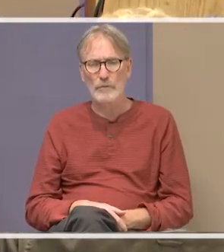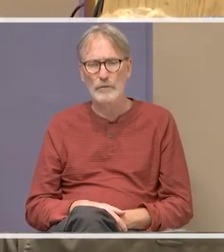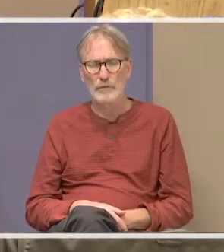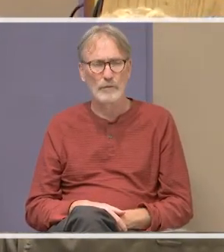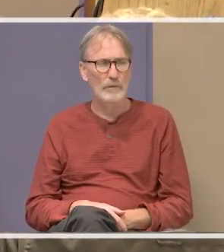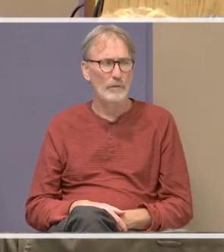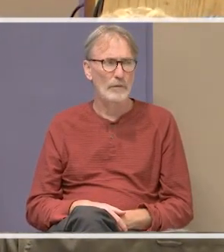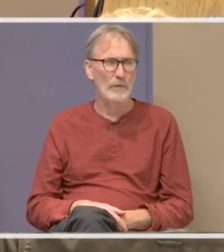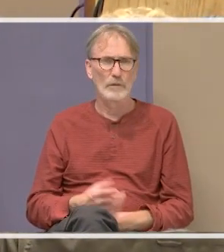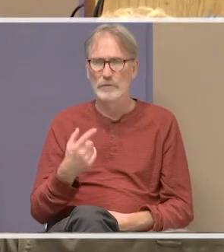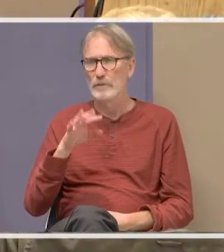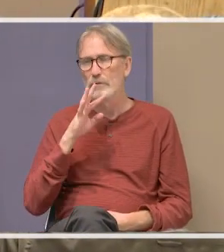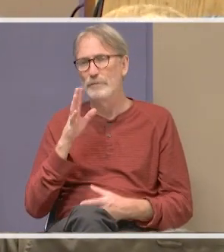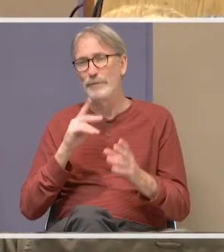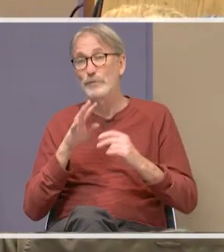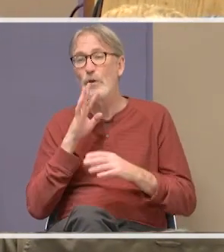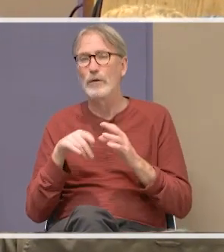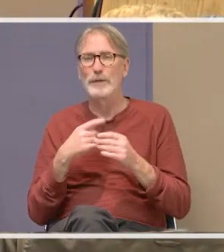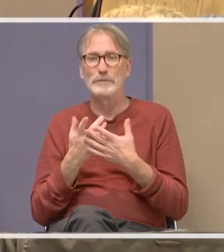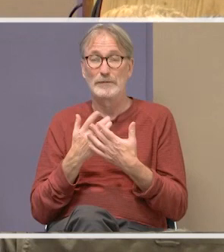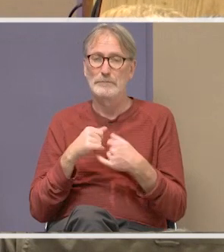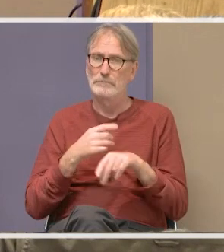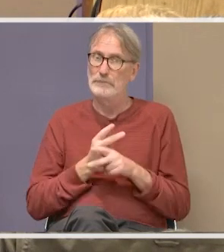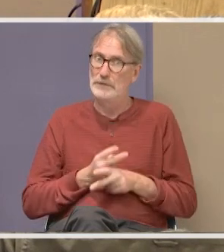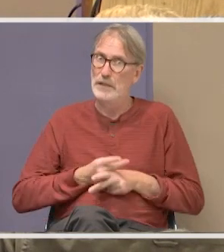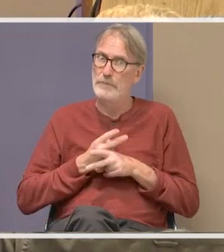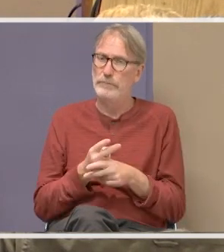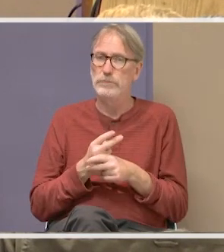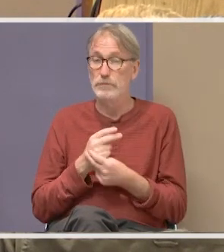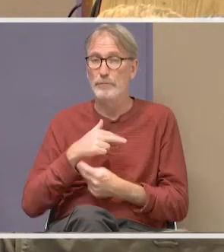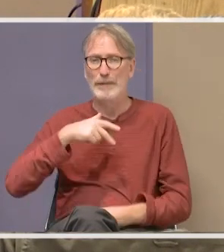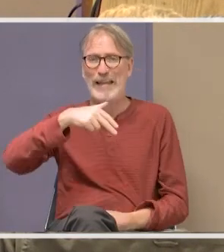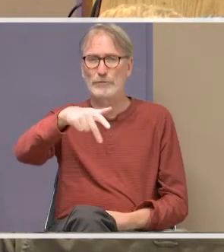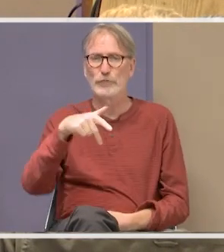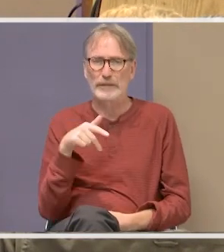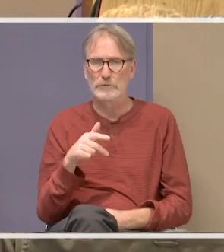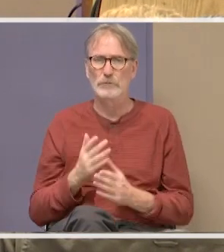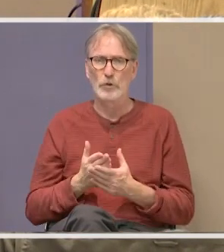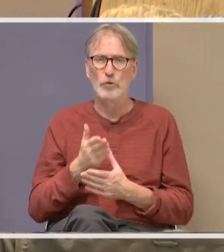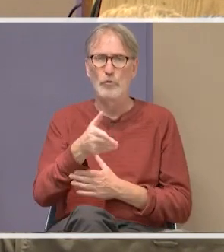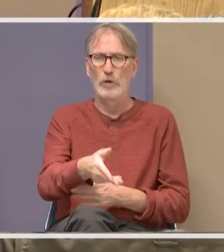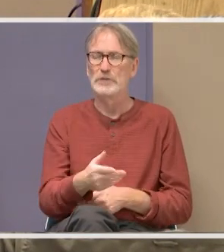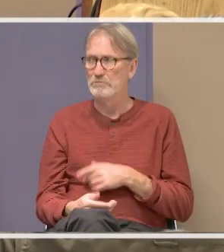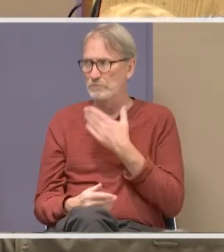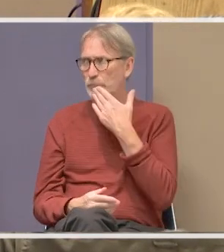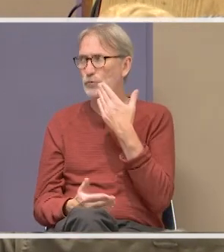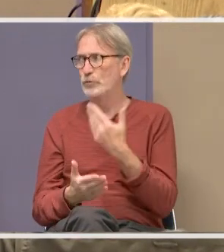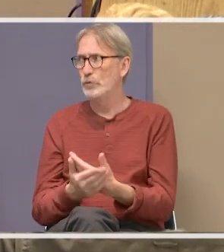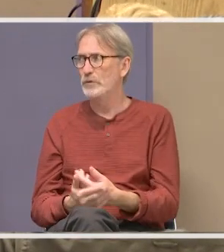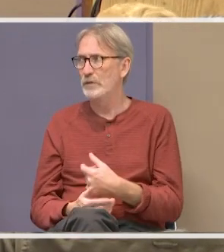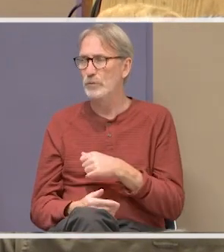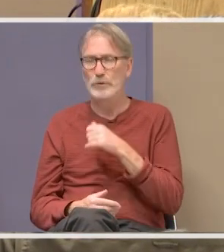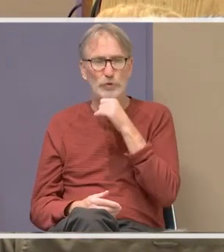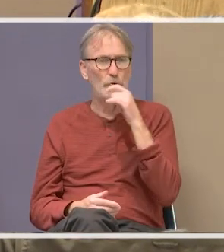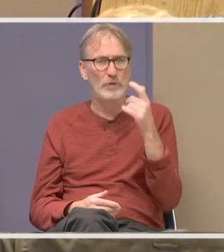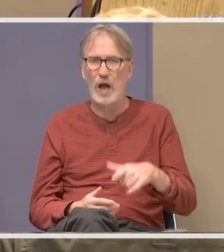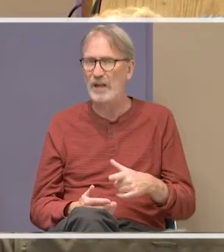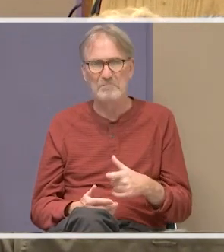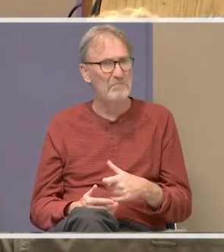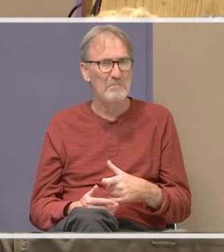everybody said keep the pedestrian crossing. I think that's good. I don't think it's a good idea to